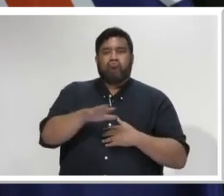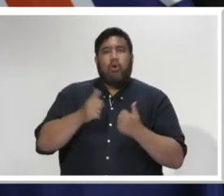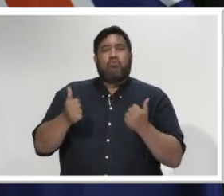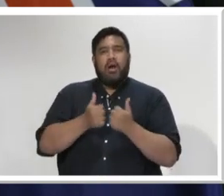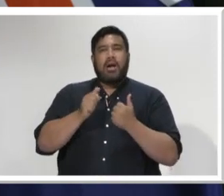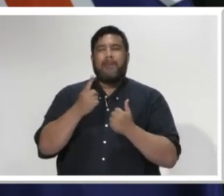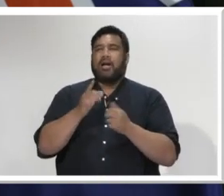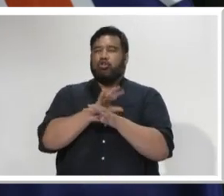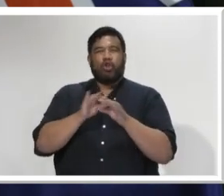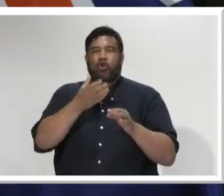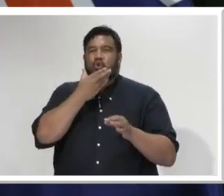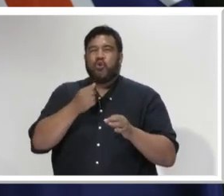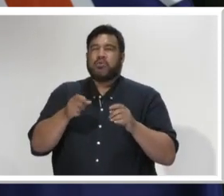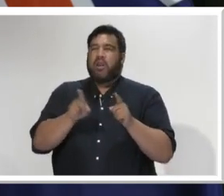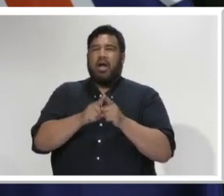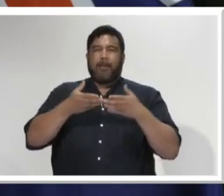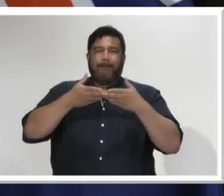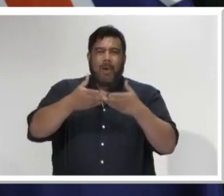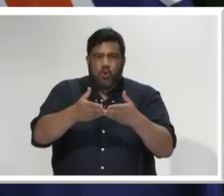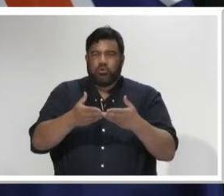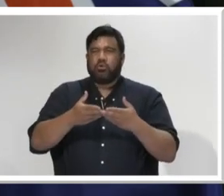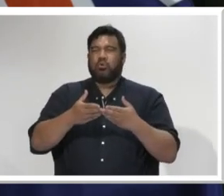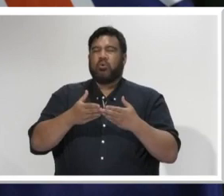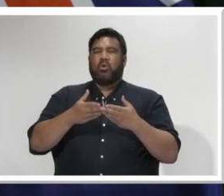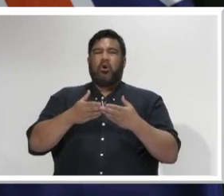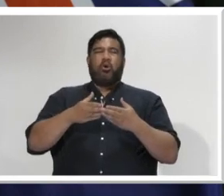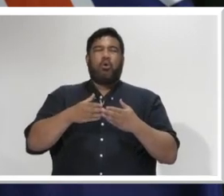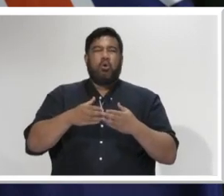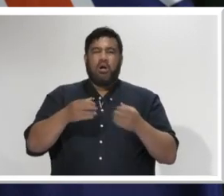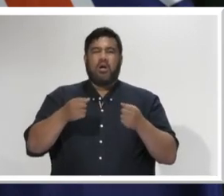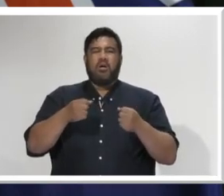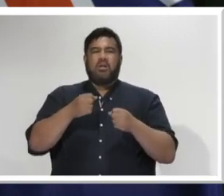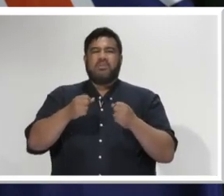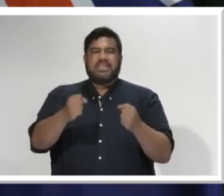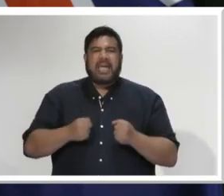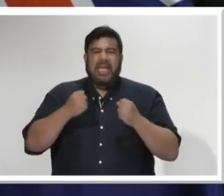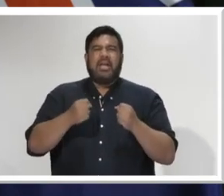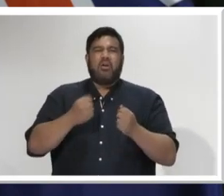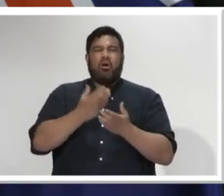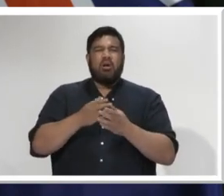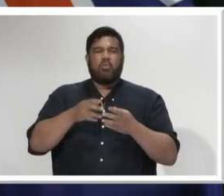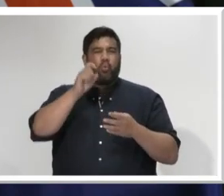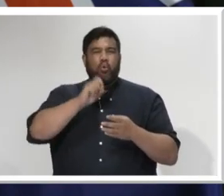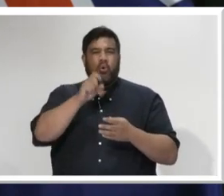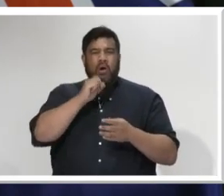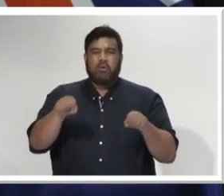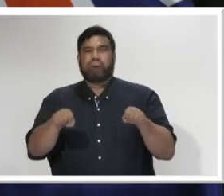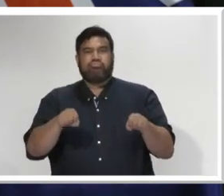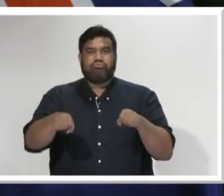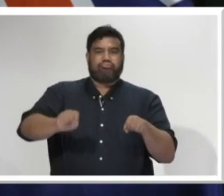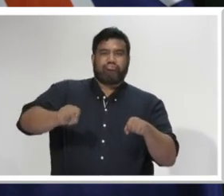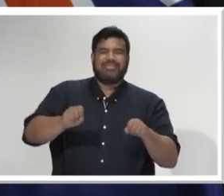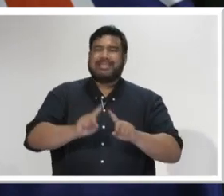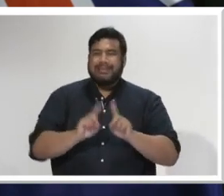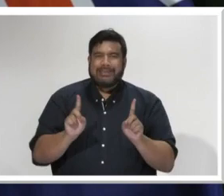means we are still excluding things like boating and jet skis. That's simply because we know from the statistics these are still prone to accidents